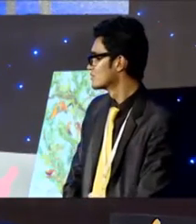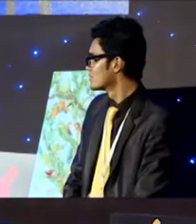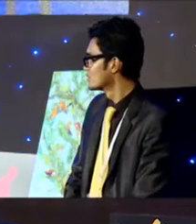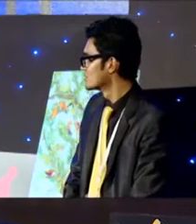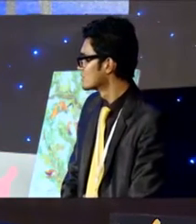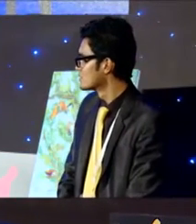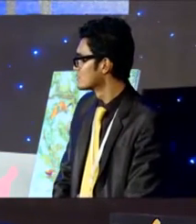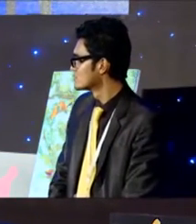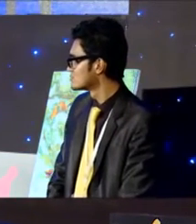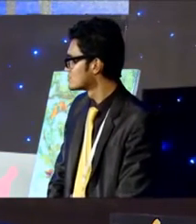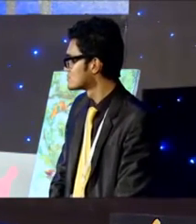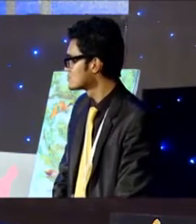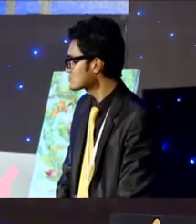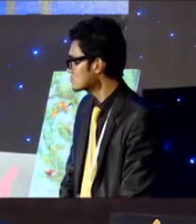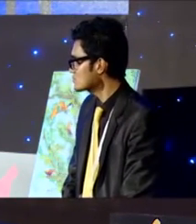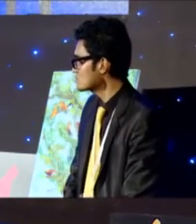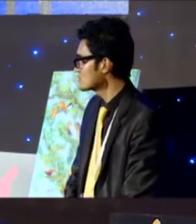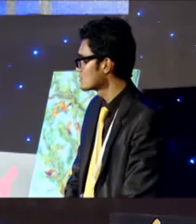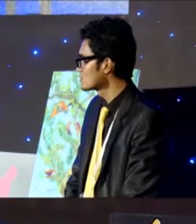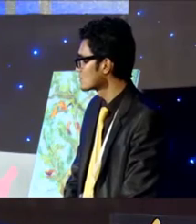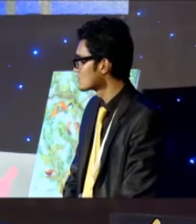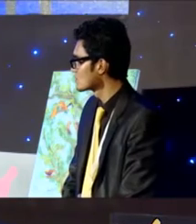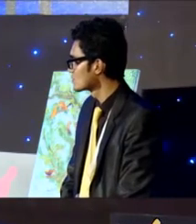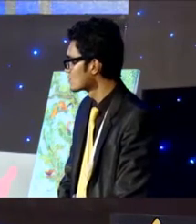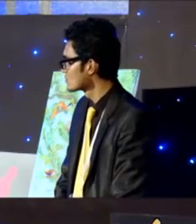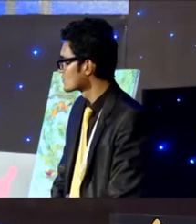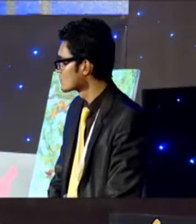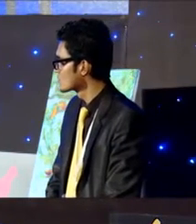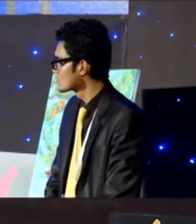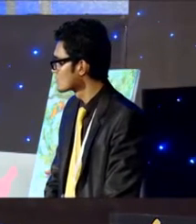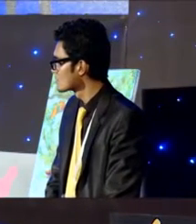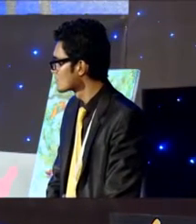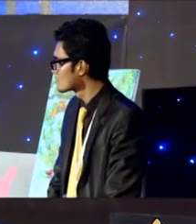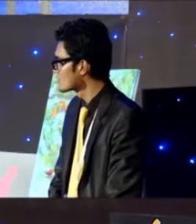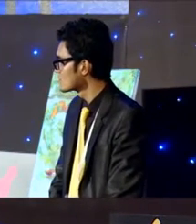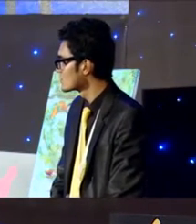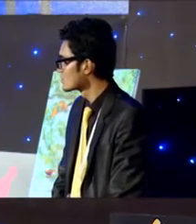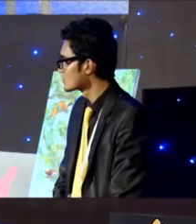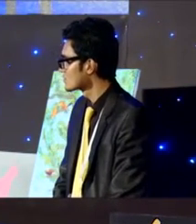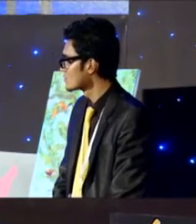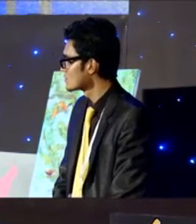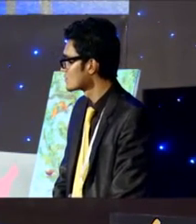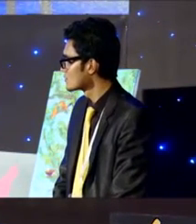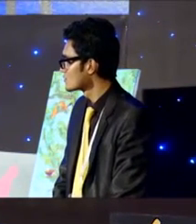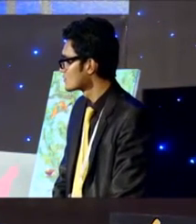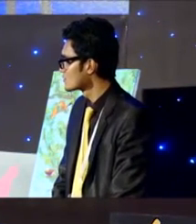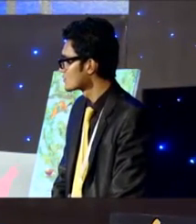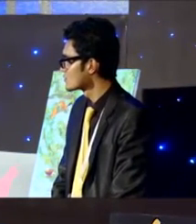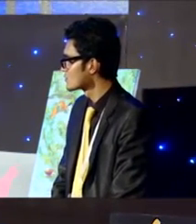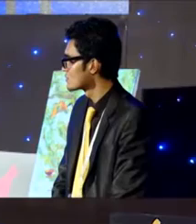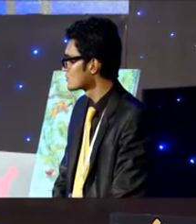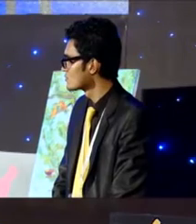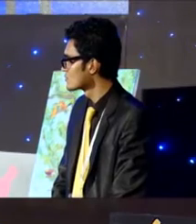customers. I think on the same note, I think I know Feroz and Sridhar are not talking, but I know that they initially took in young